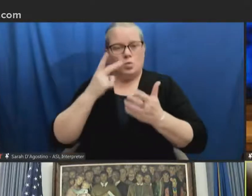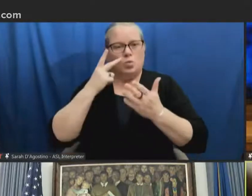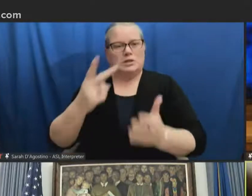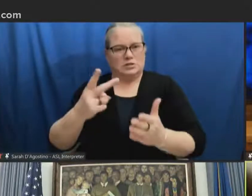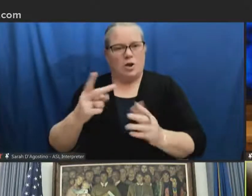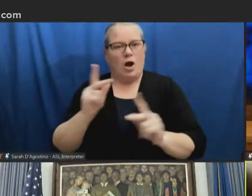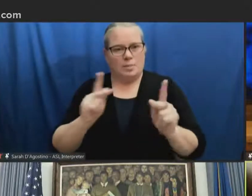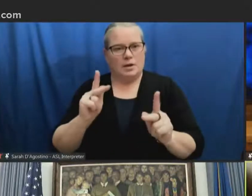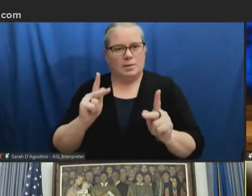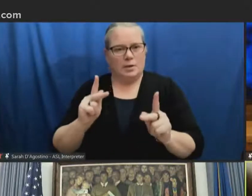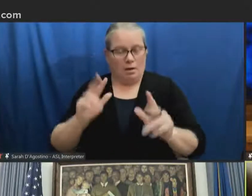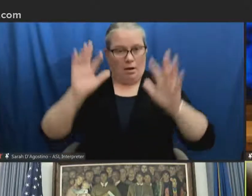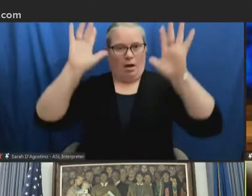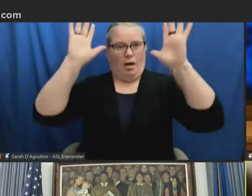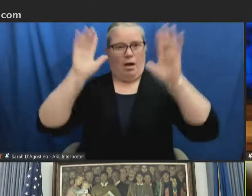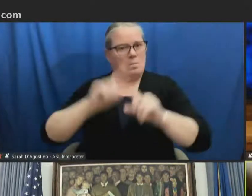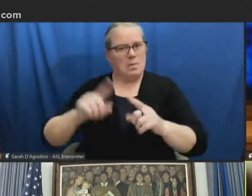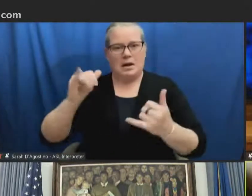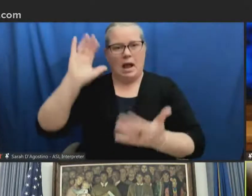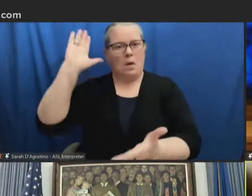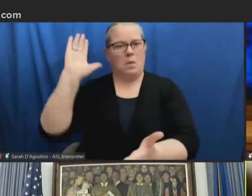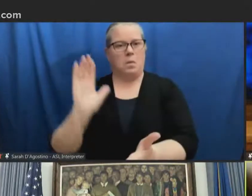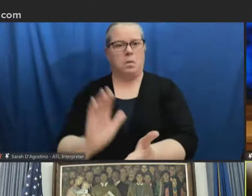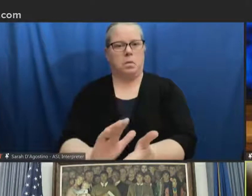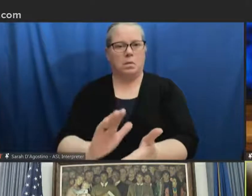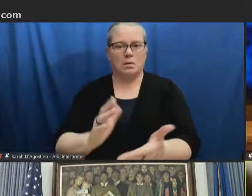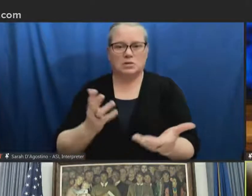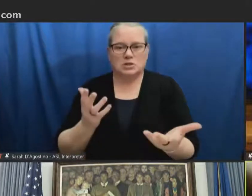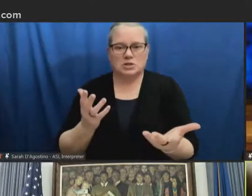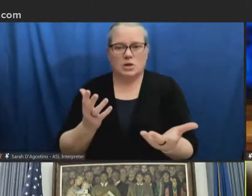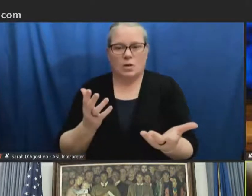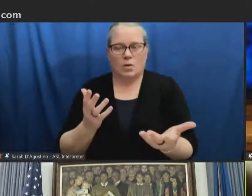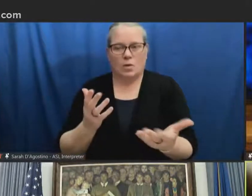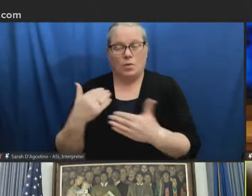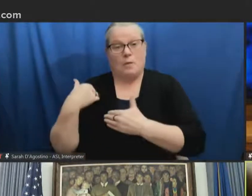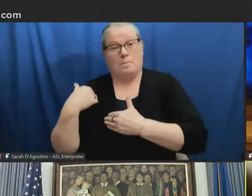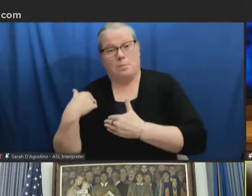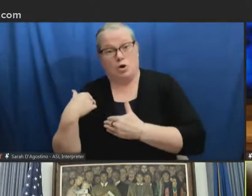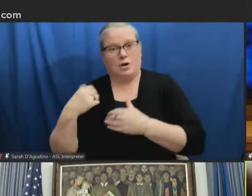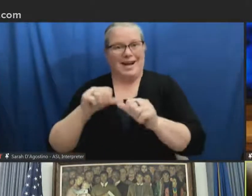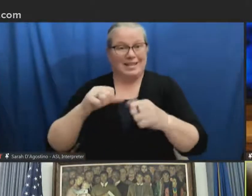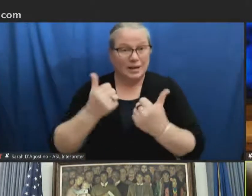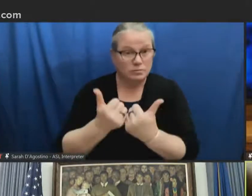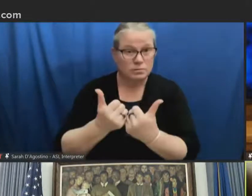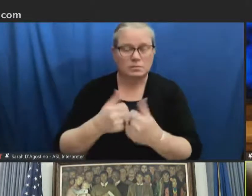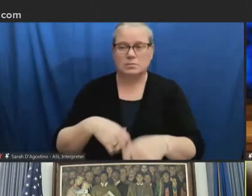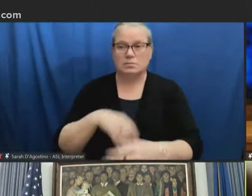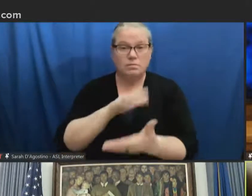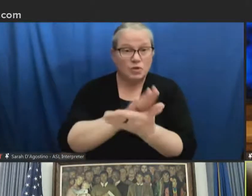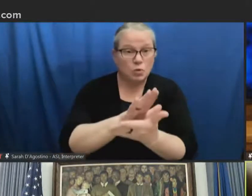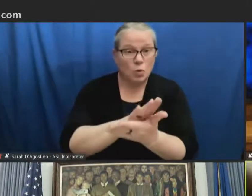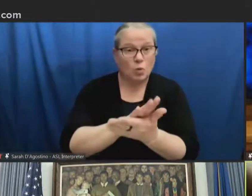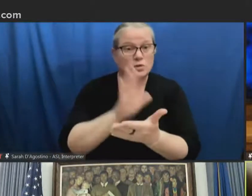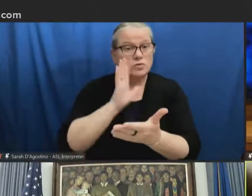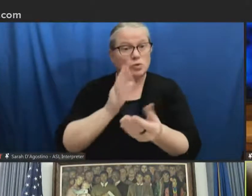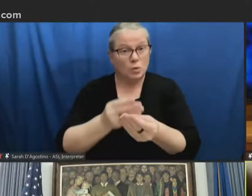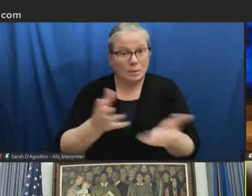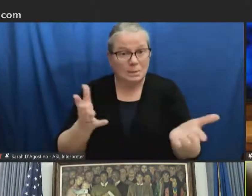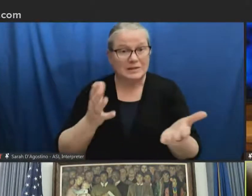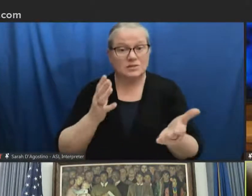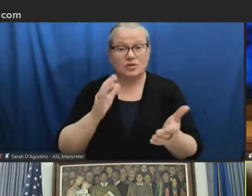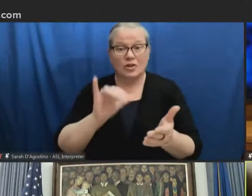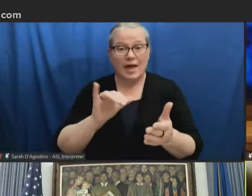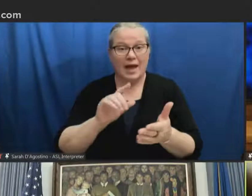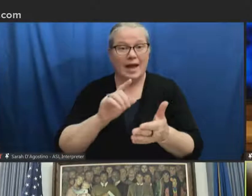this point, the significant administrative burden on our agencies and on the schools to administer that ongoing